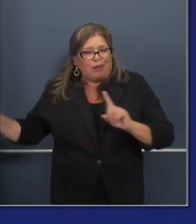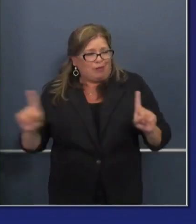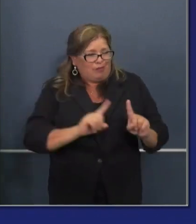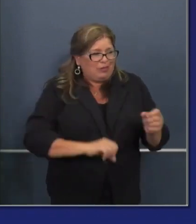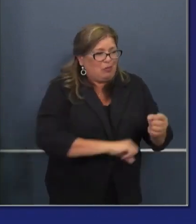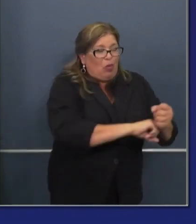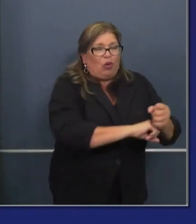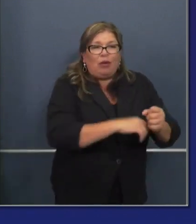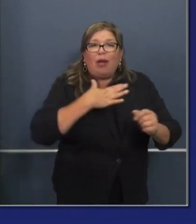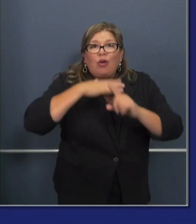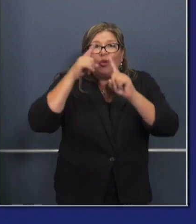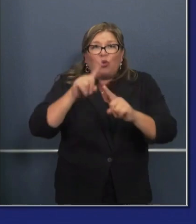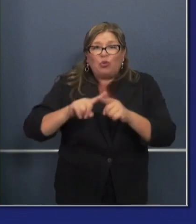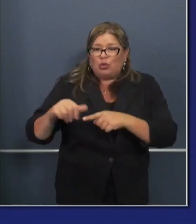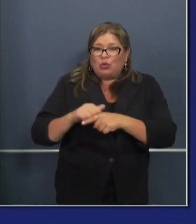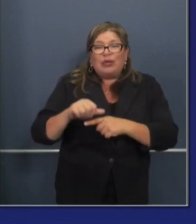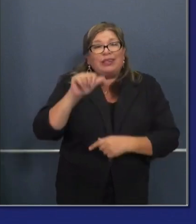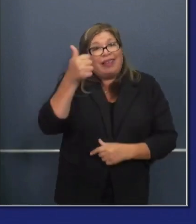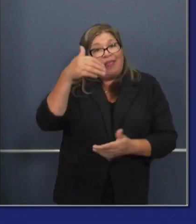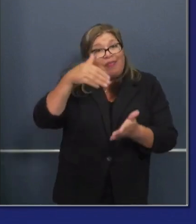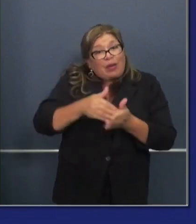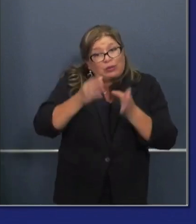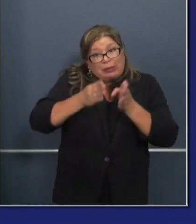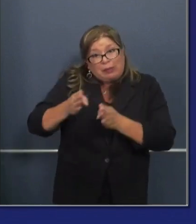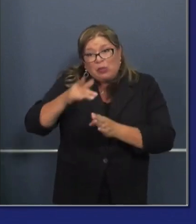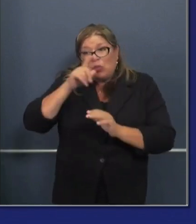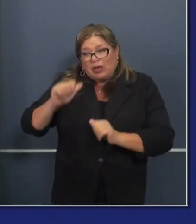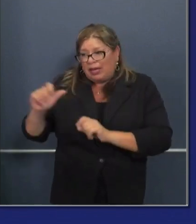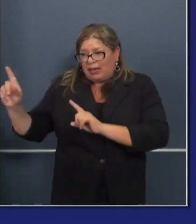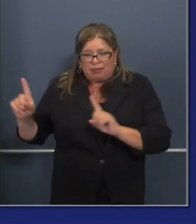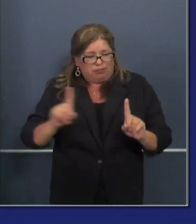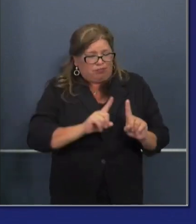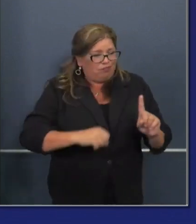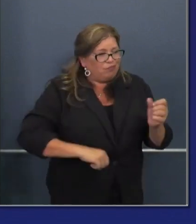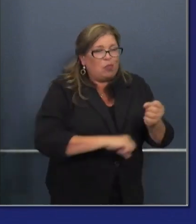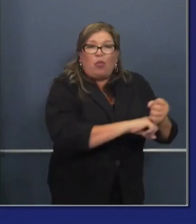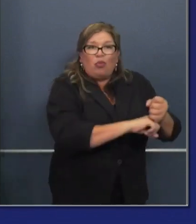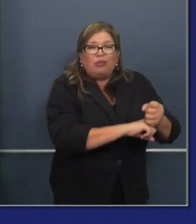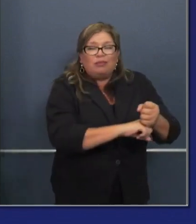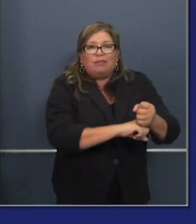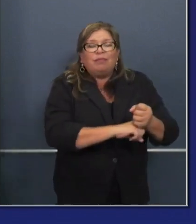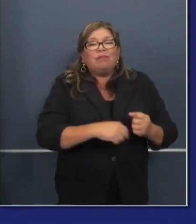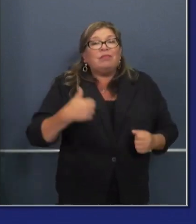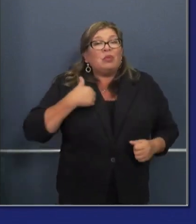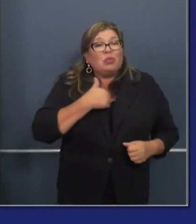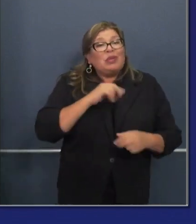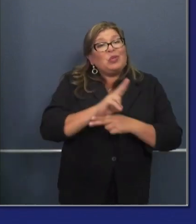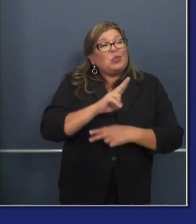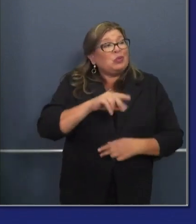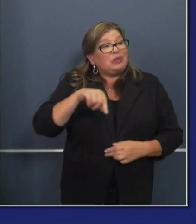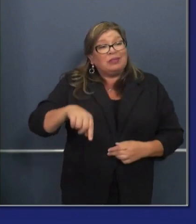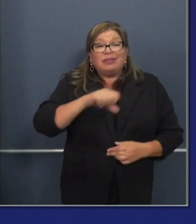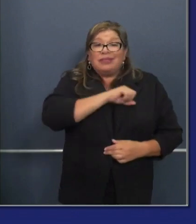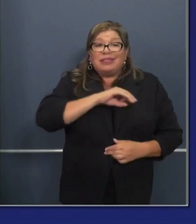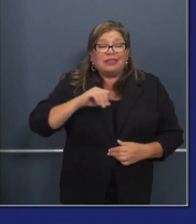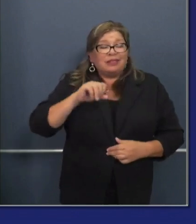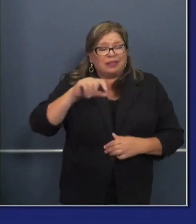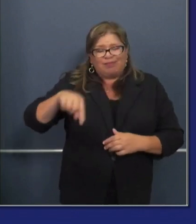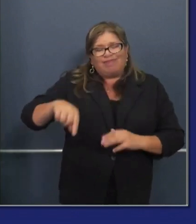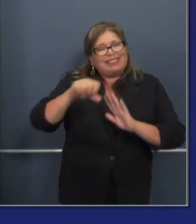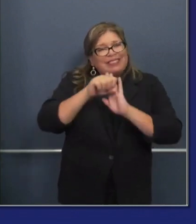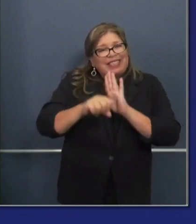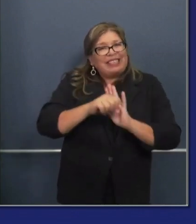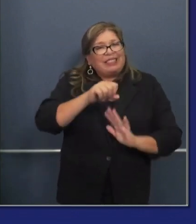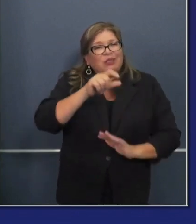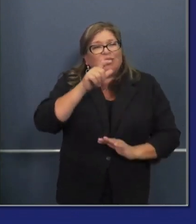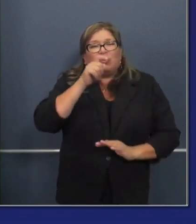We continue each week to train state staff that are being repurposed to do that service, as well as